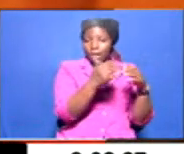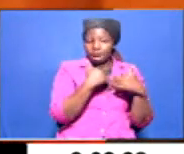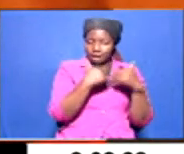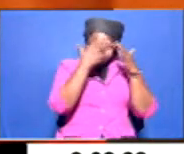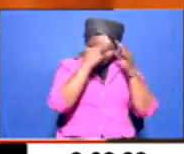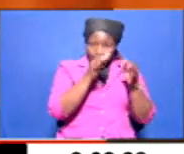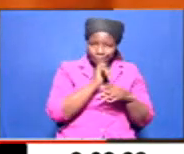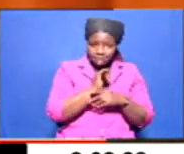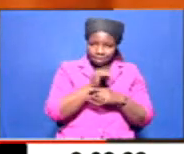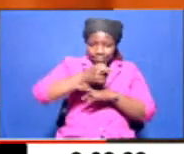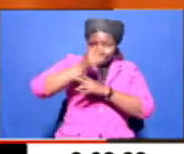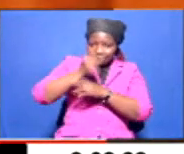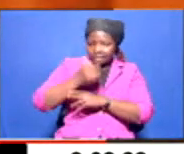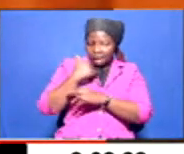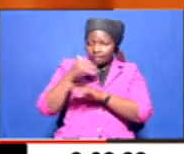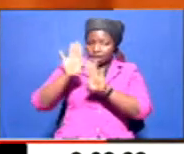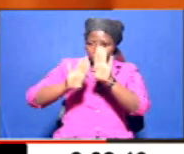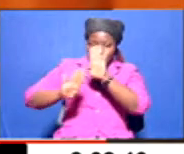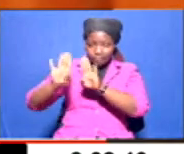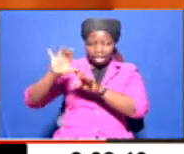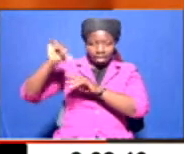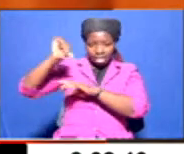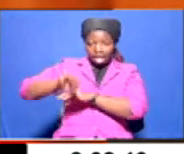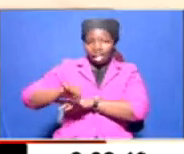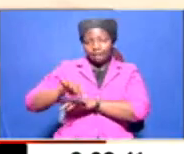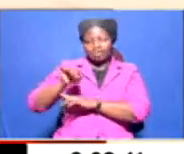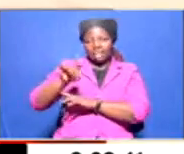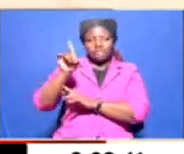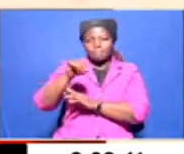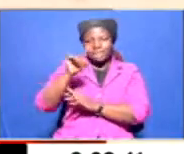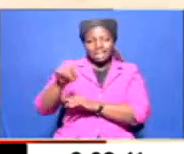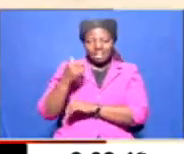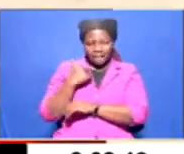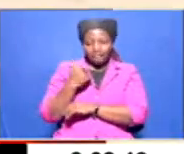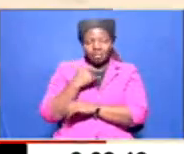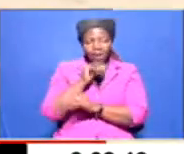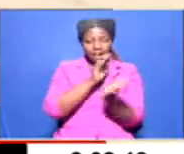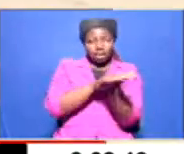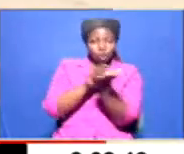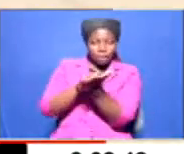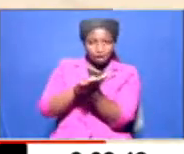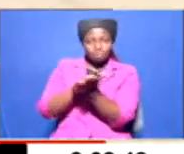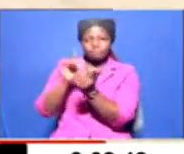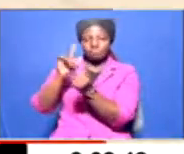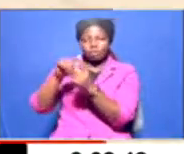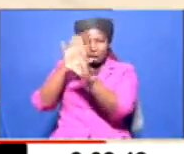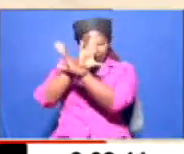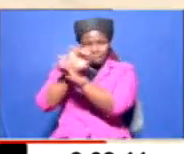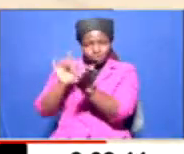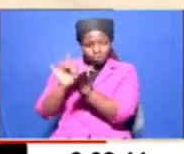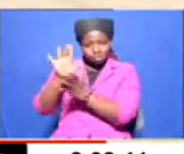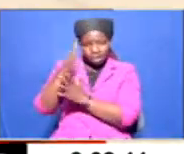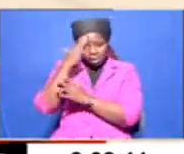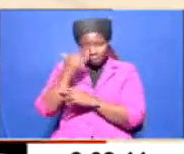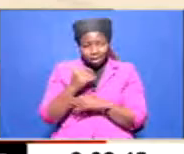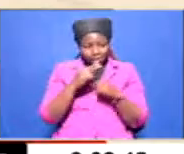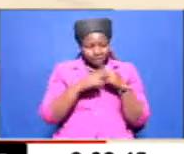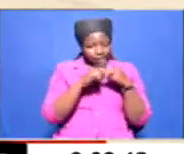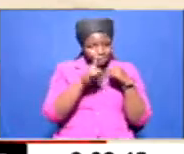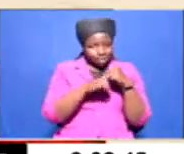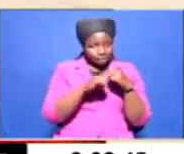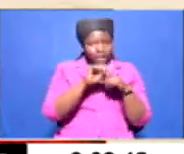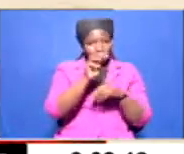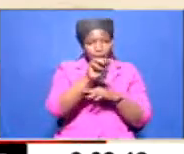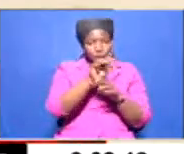of misconduct and recommended to the president to sack him due to an appeal of a 76 million shillings loan dispute